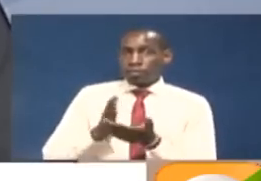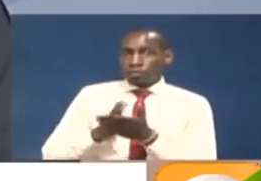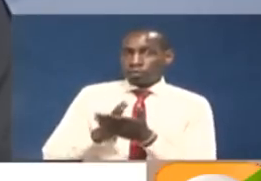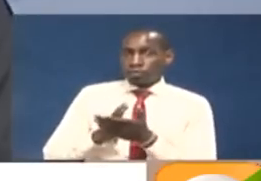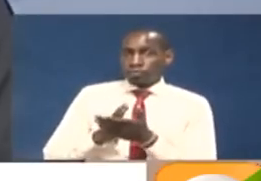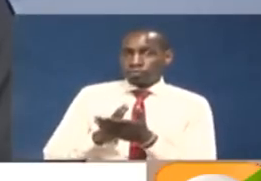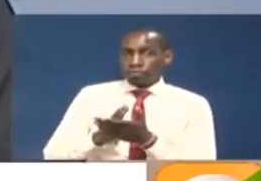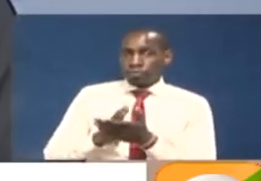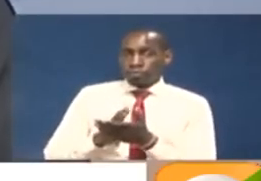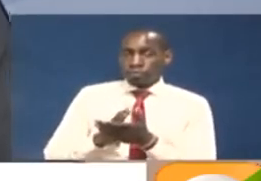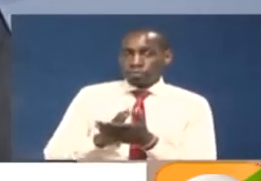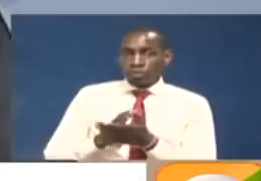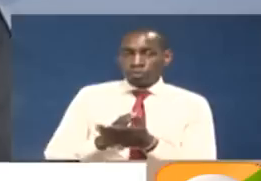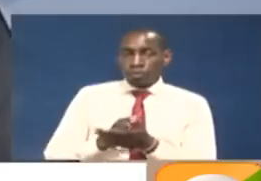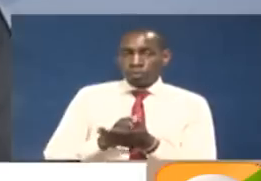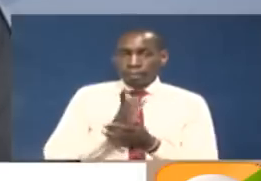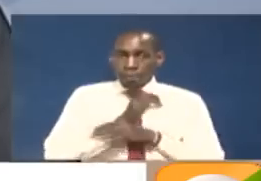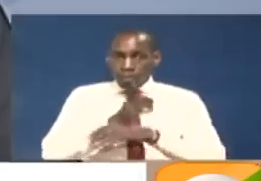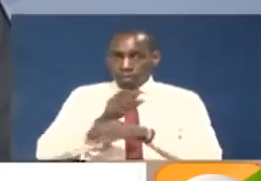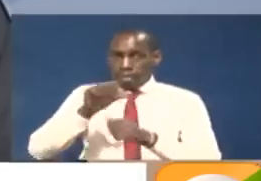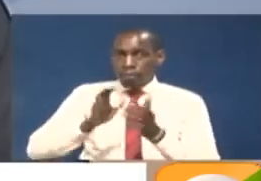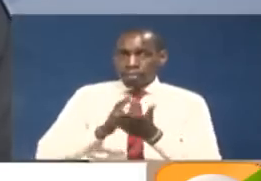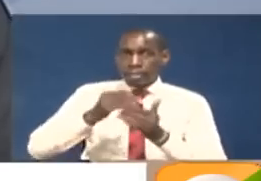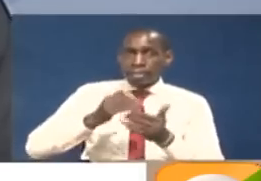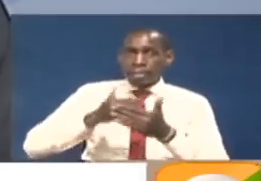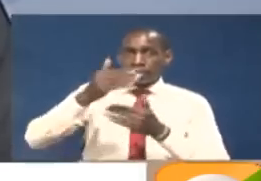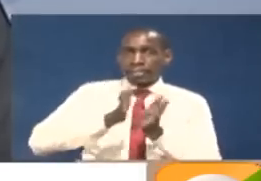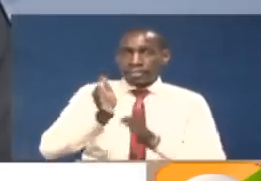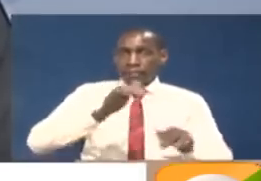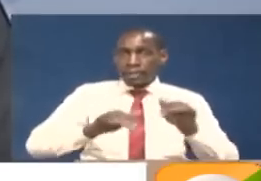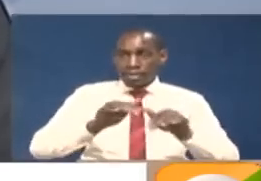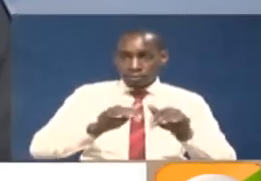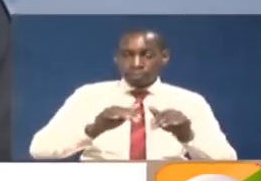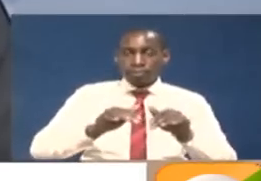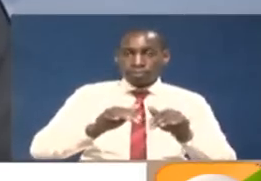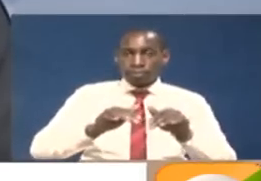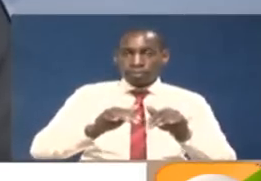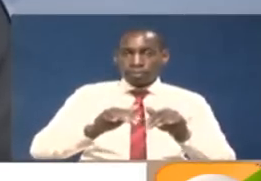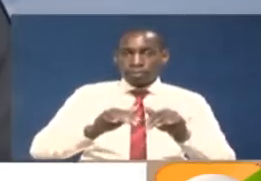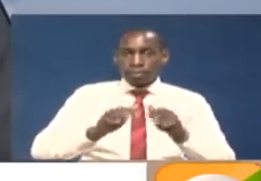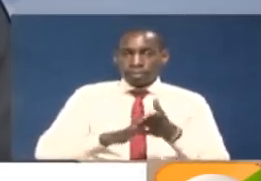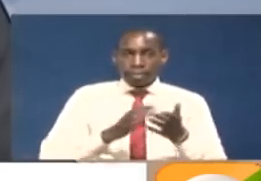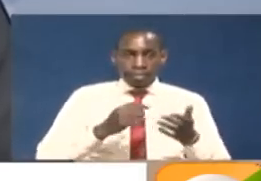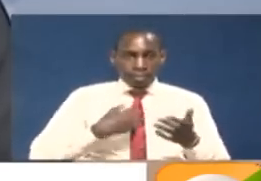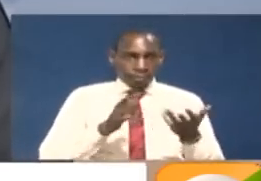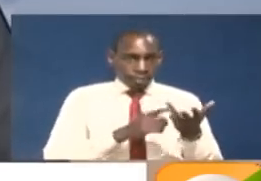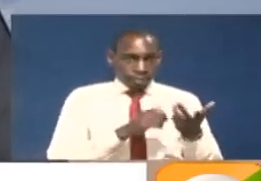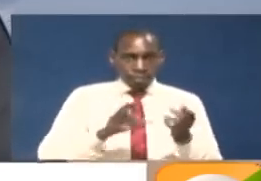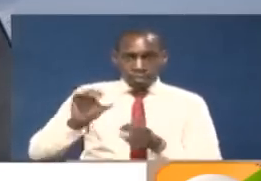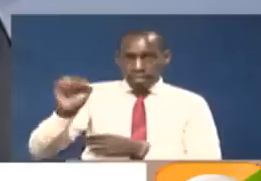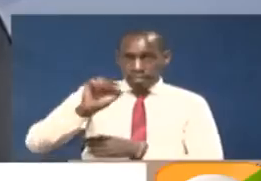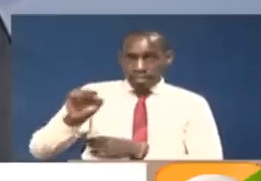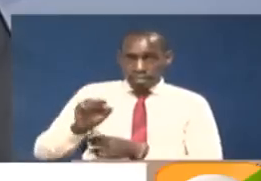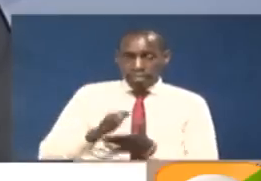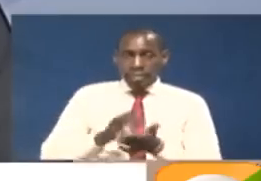some spine-chilling projections about the forthcoming general election. By my count, the Cabinet